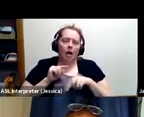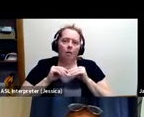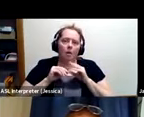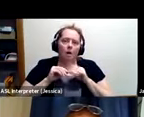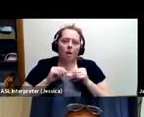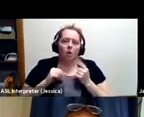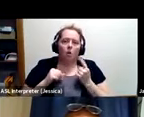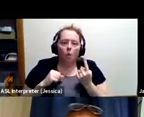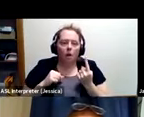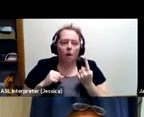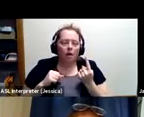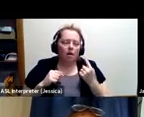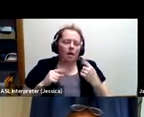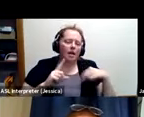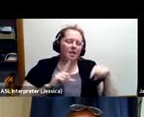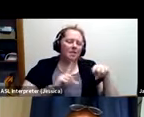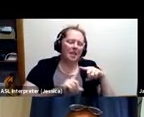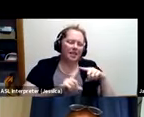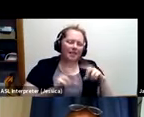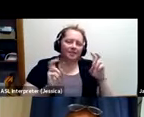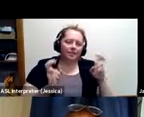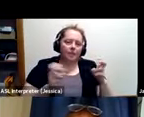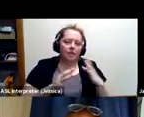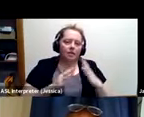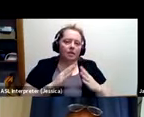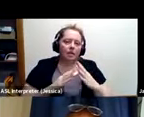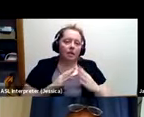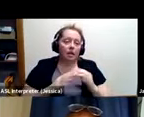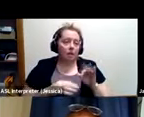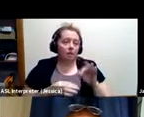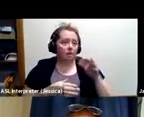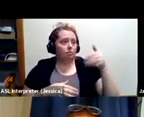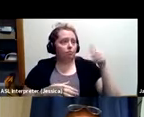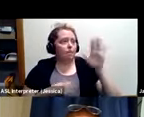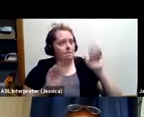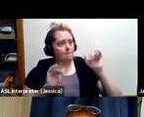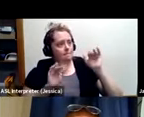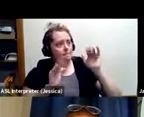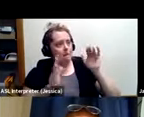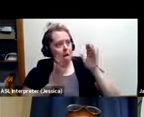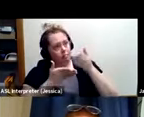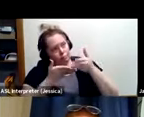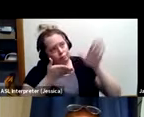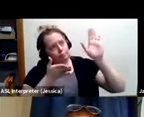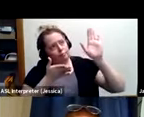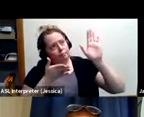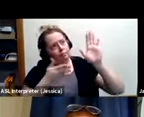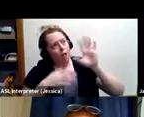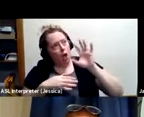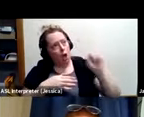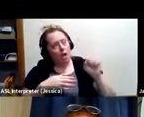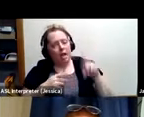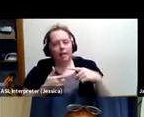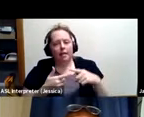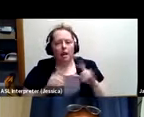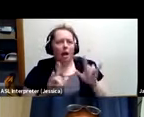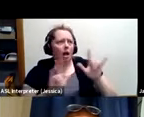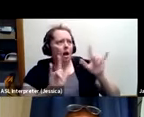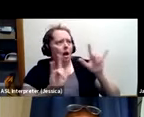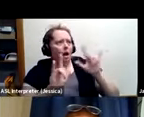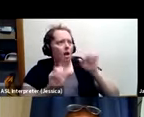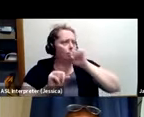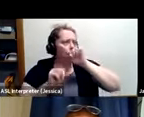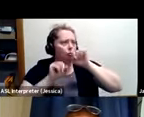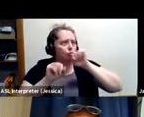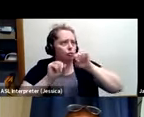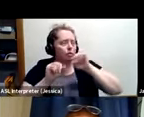leave. And that sounds really harsh, but I'm thinking, when I say this, I'm thinking of Billy Porter. You know, I'm thinking of Lena Horne. I'm thinking of Sonia